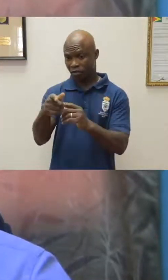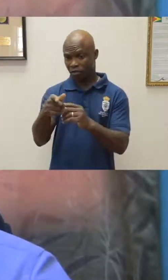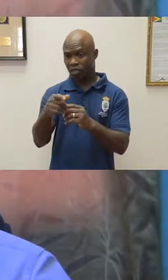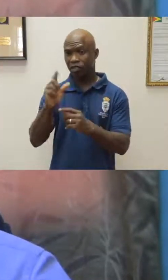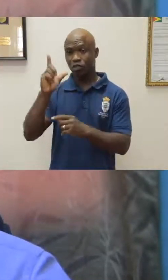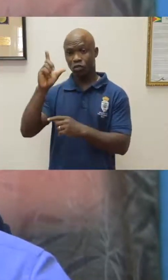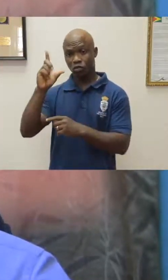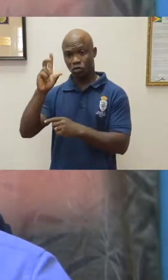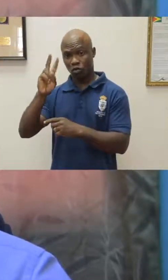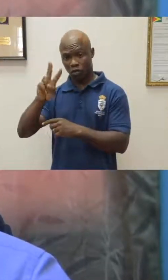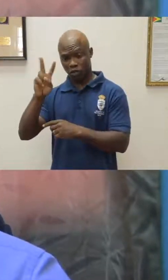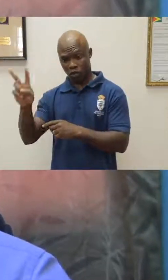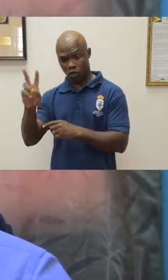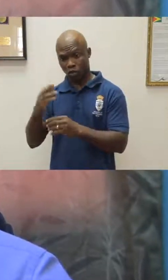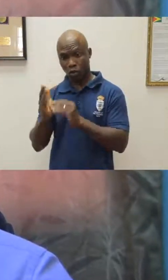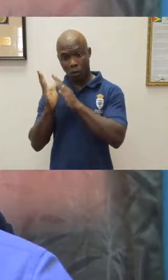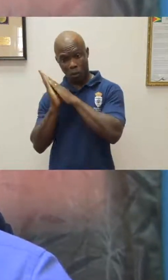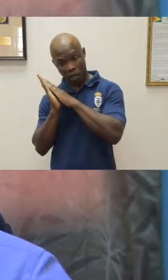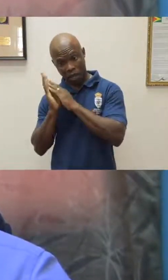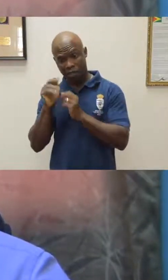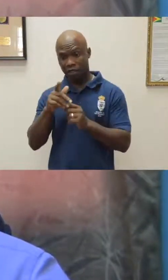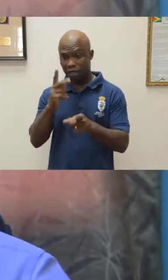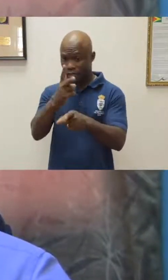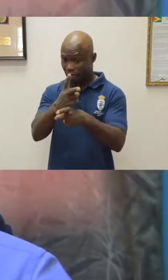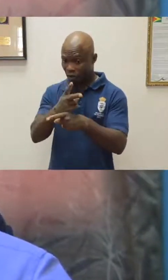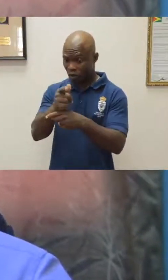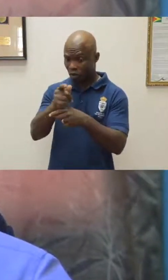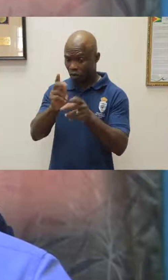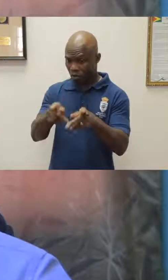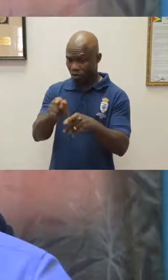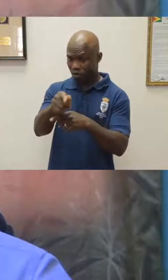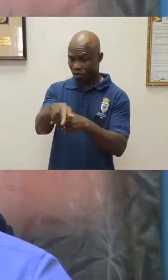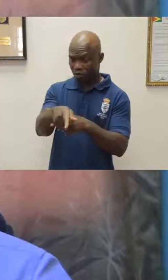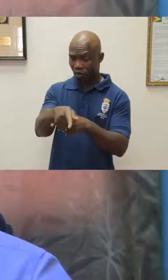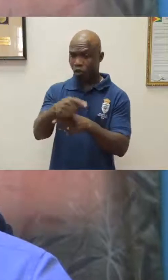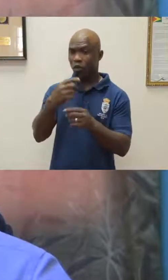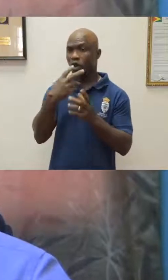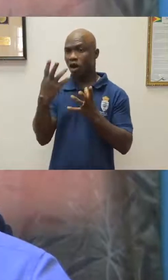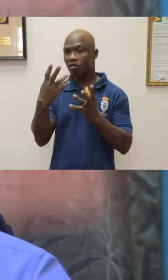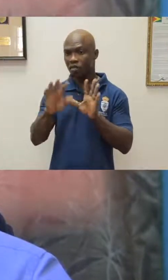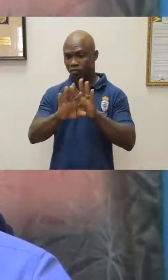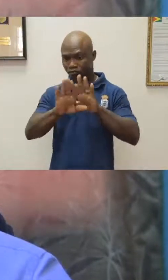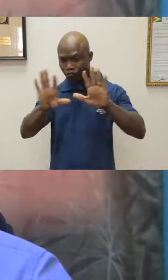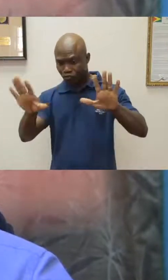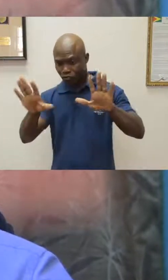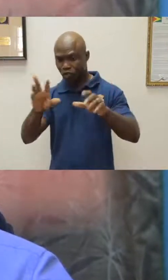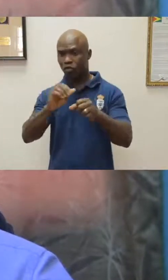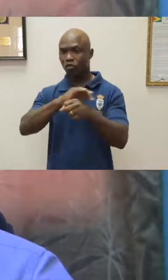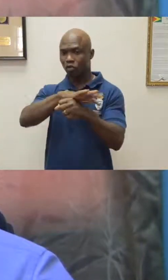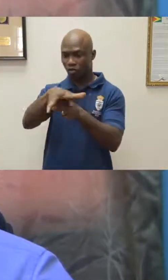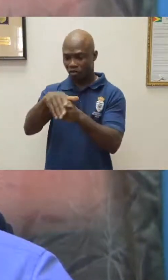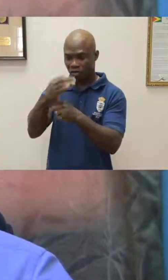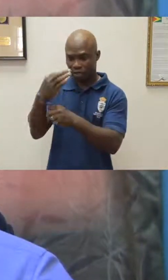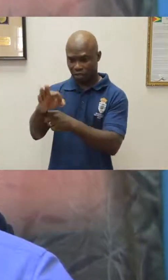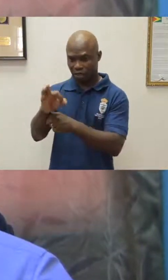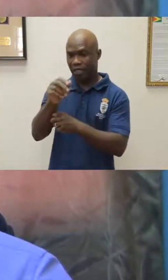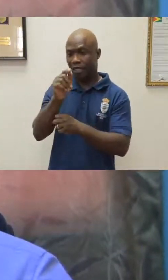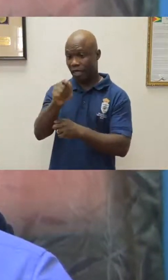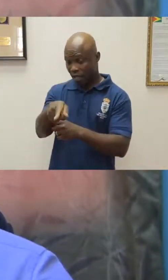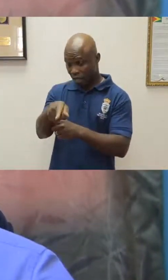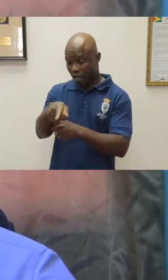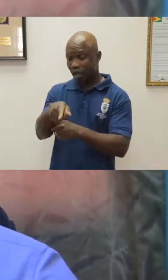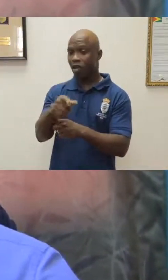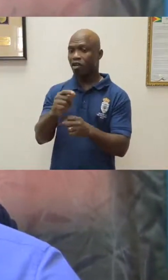those residents who have been exposed to COVID-19. These patients will be monitored daily by our team of medical professionals who